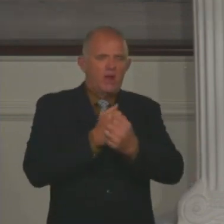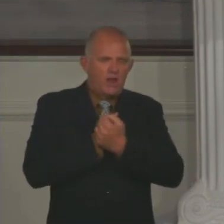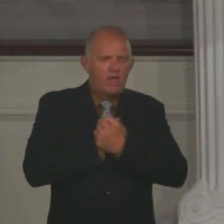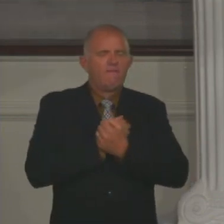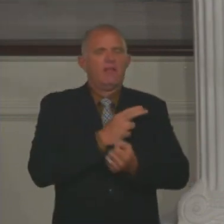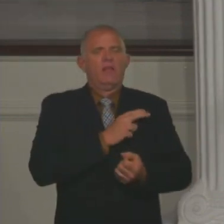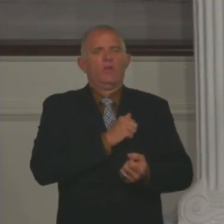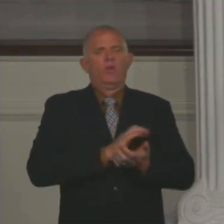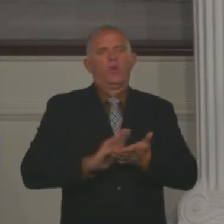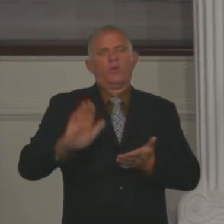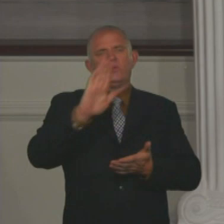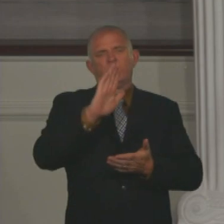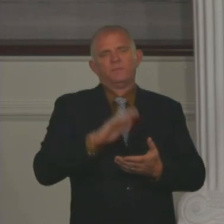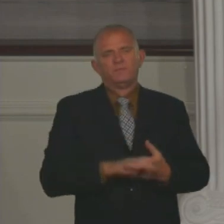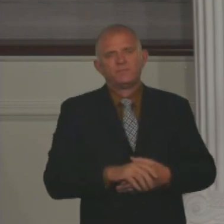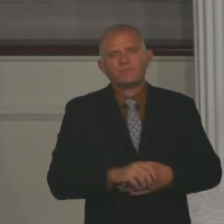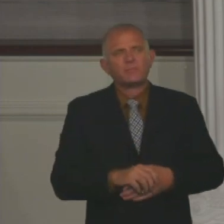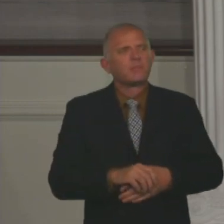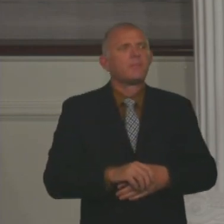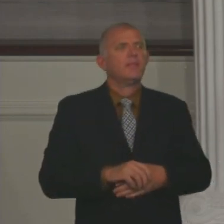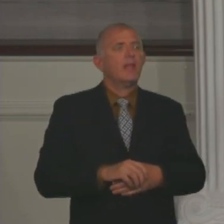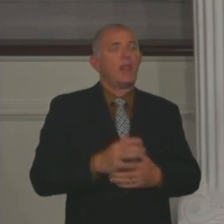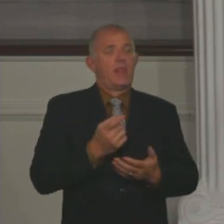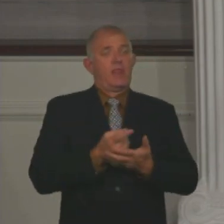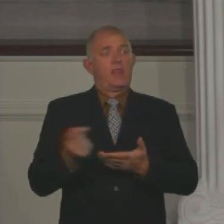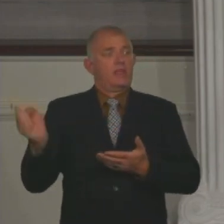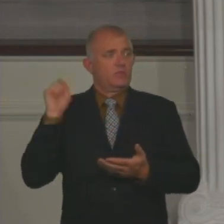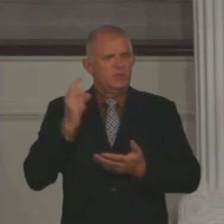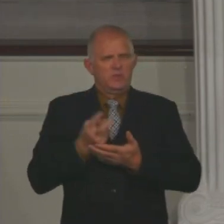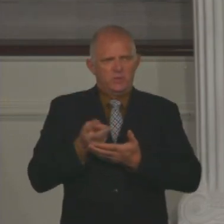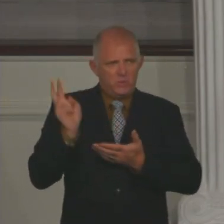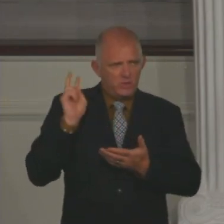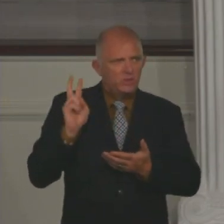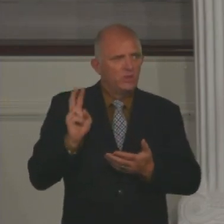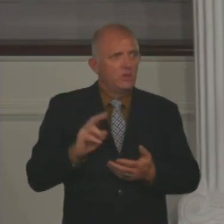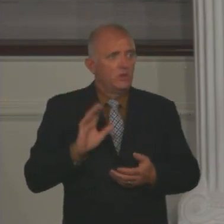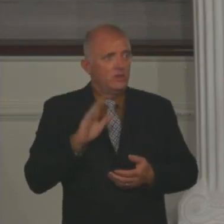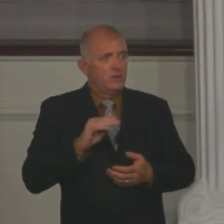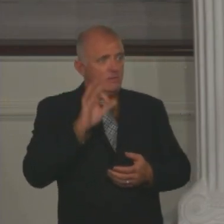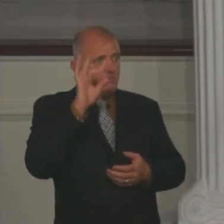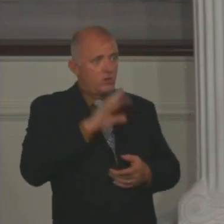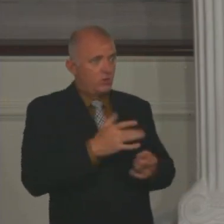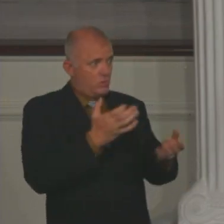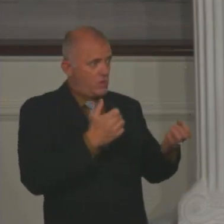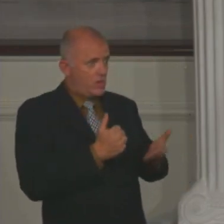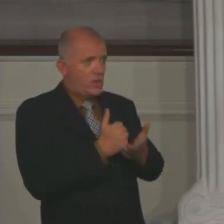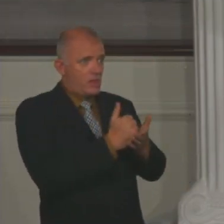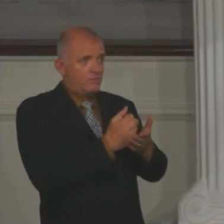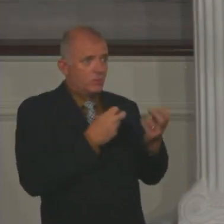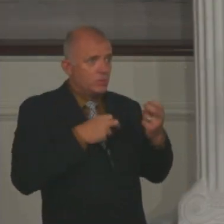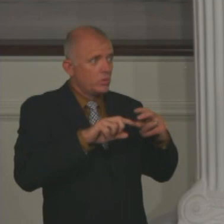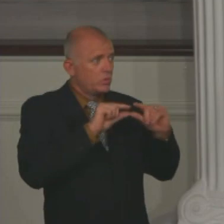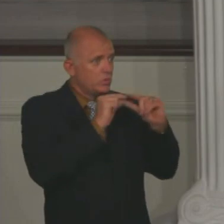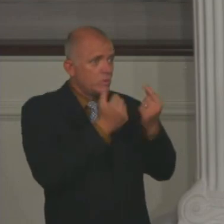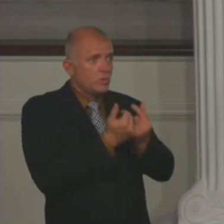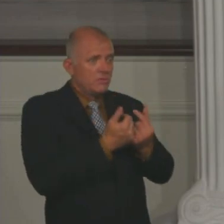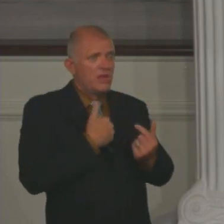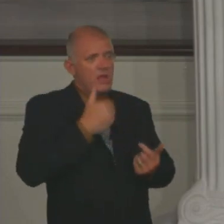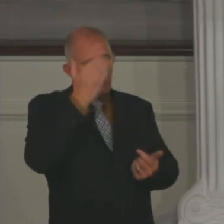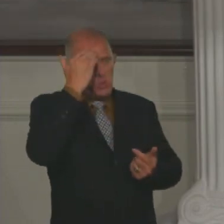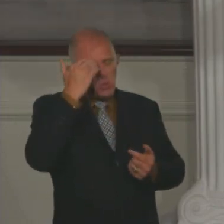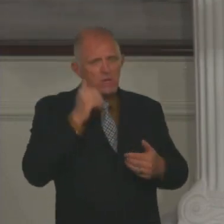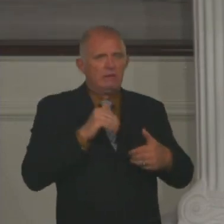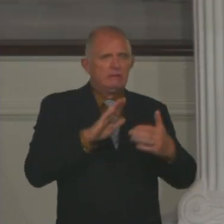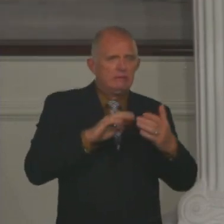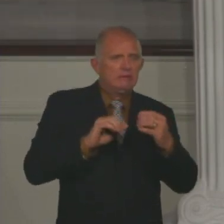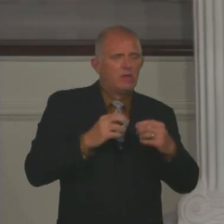someone this week and last week and the week before, and they said, Pastor, if we can, we want to help the tour group. We know they may go through some difficult times. They may have to get a few